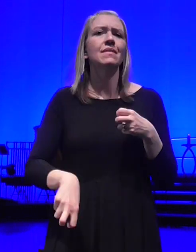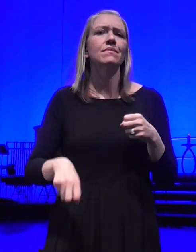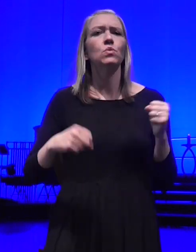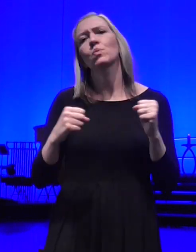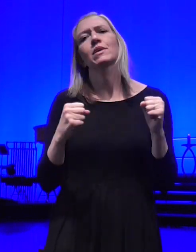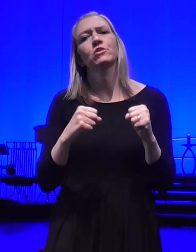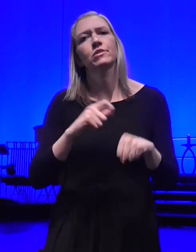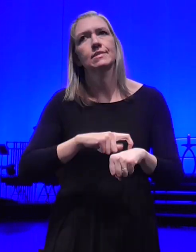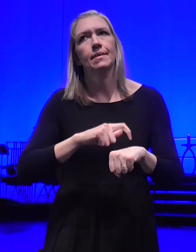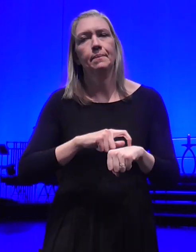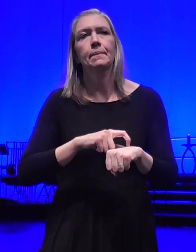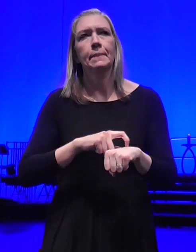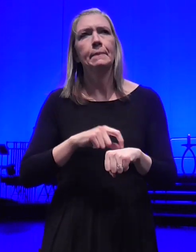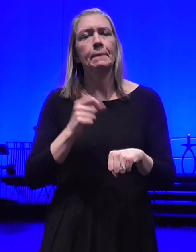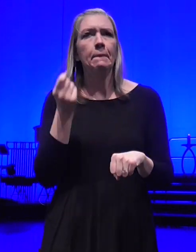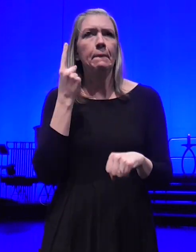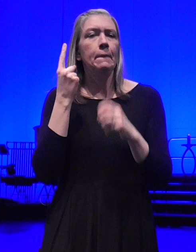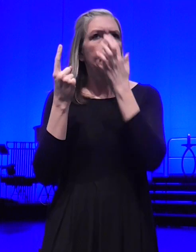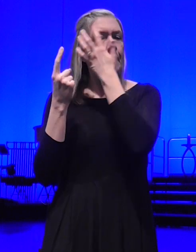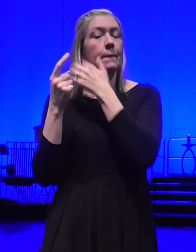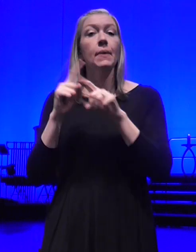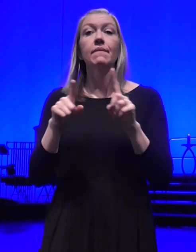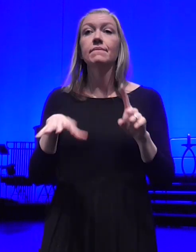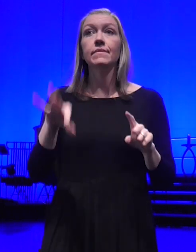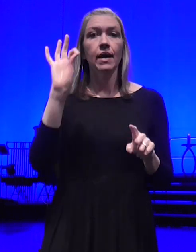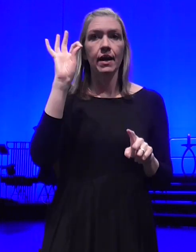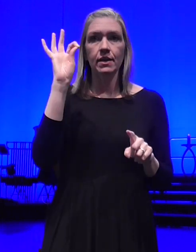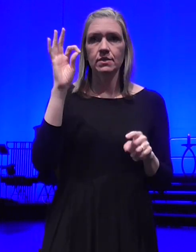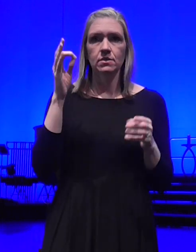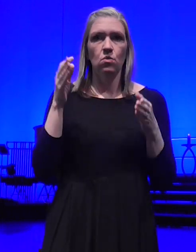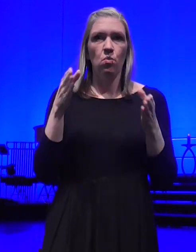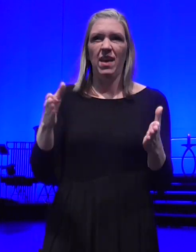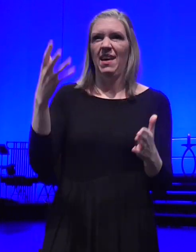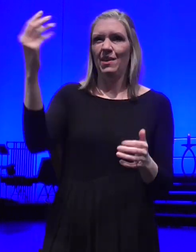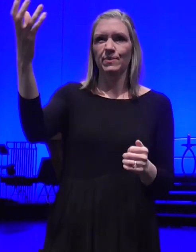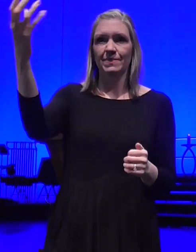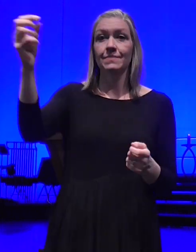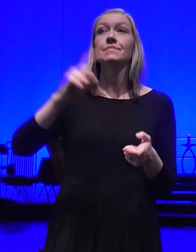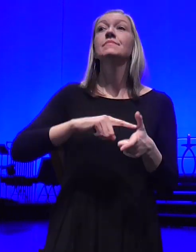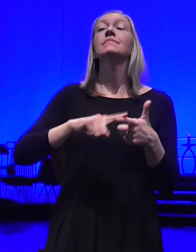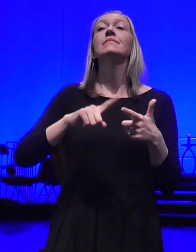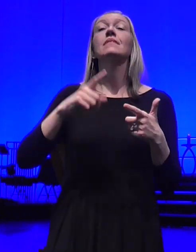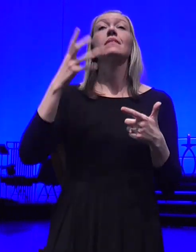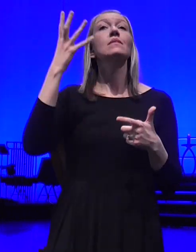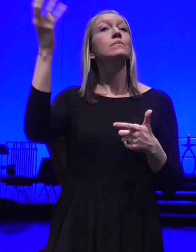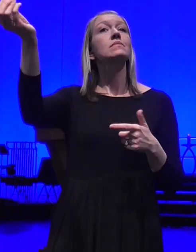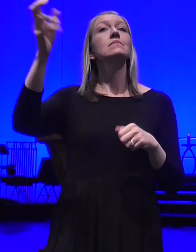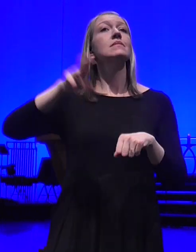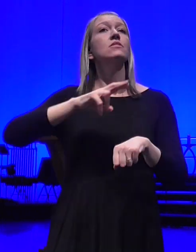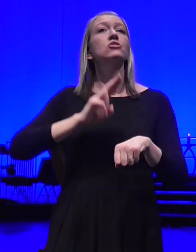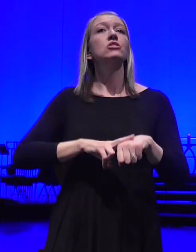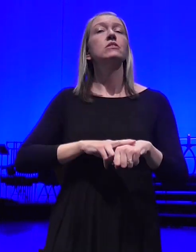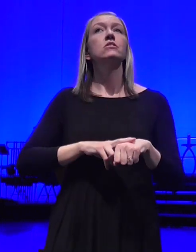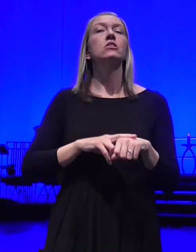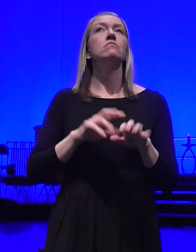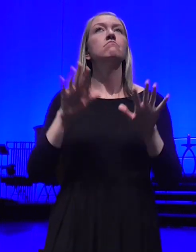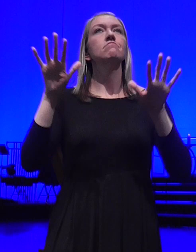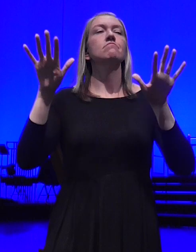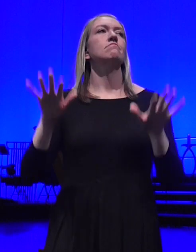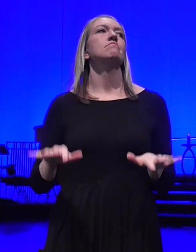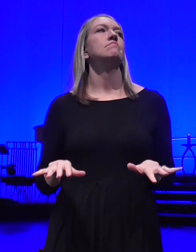but find a way. And then, as you're in nature, ask Spirit a